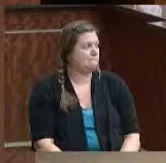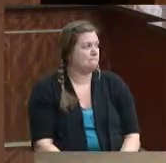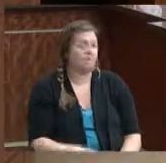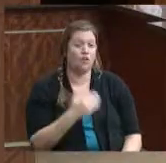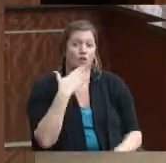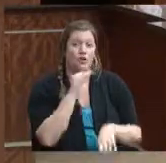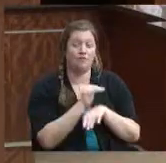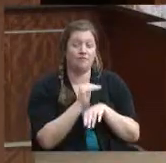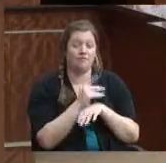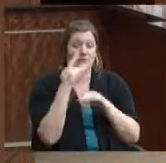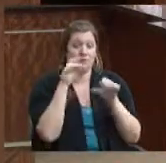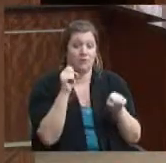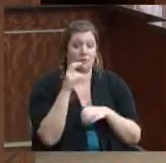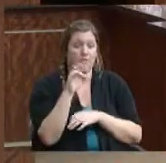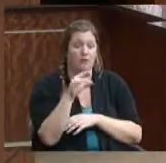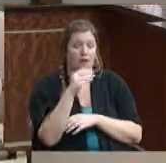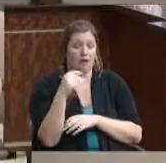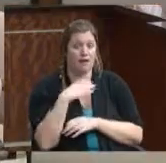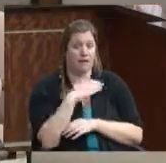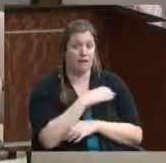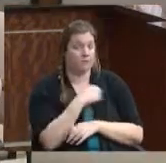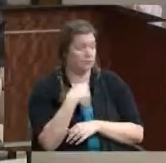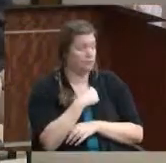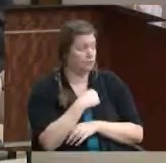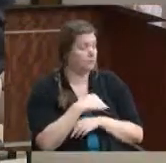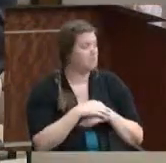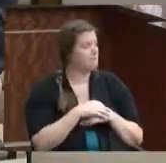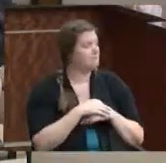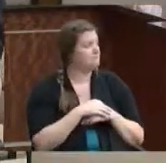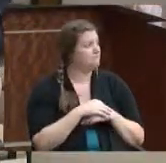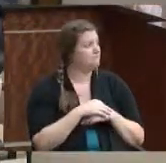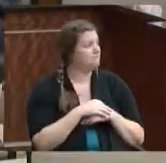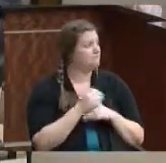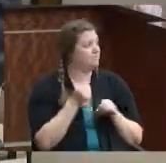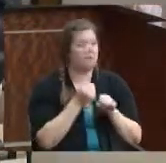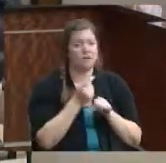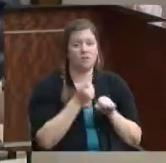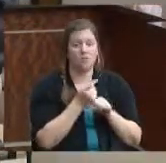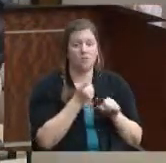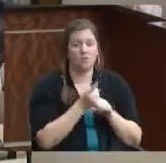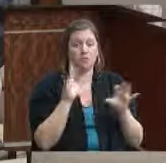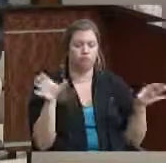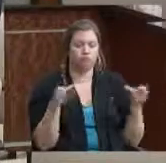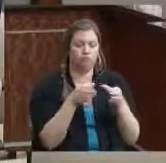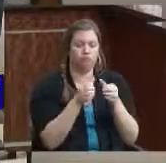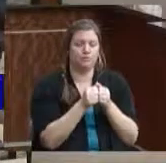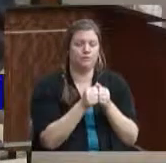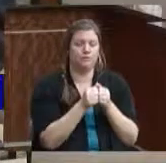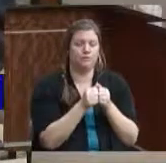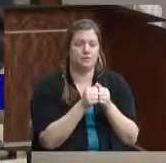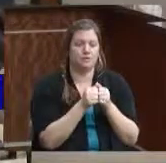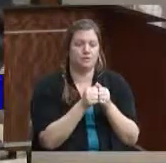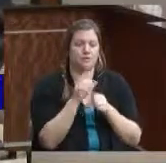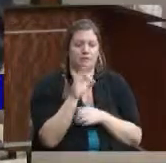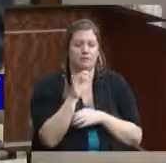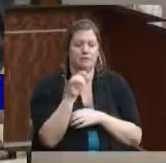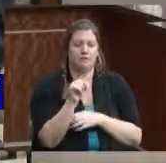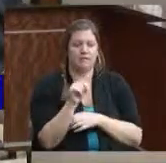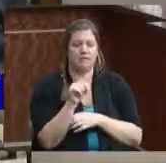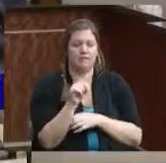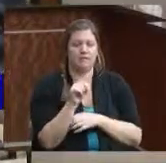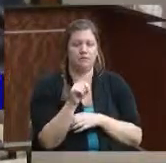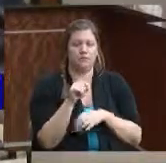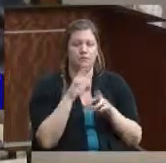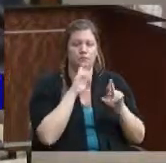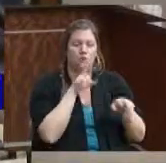Good evening, Mr. President, Mayor, and Council members. Annually, we put together a fleet report